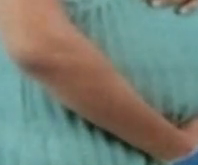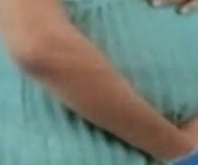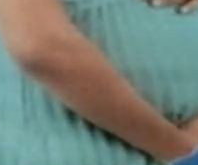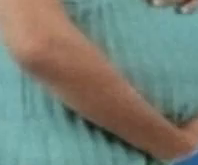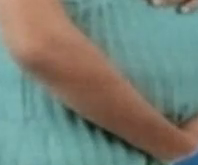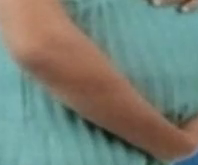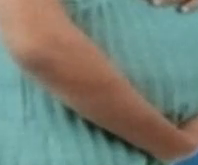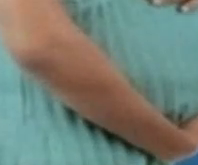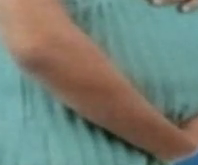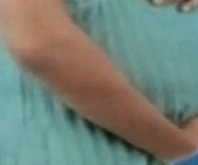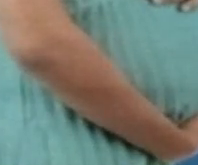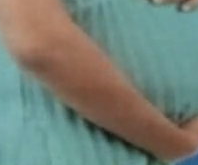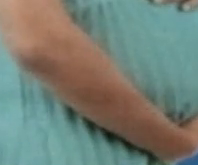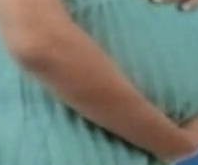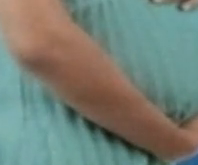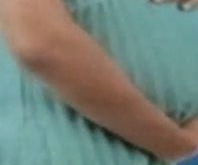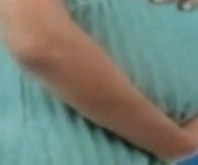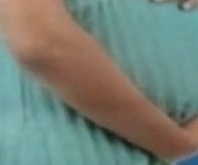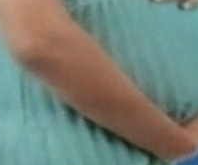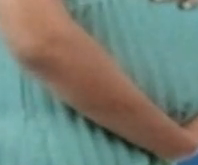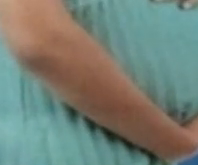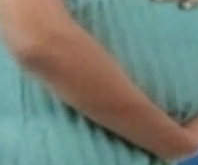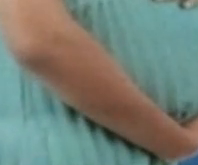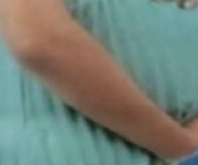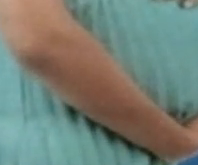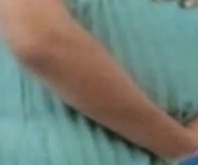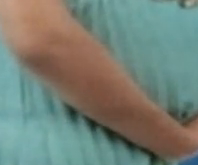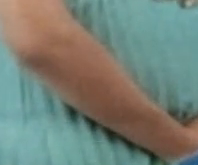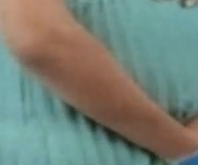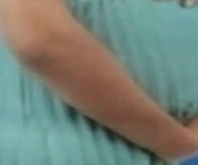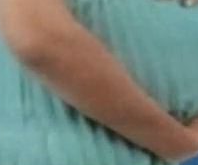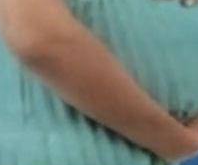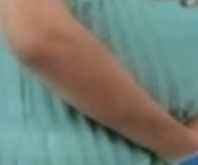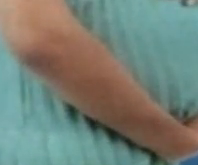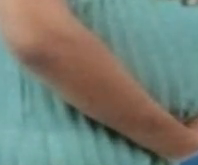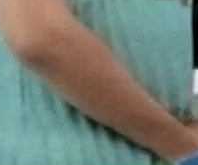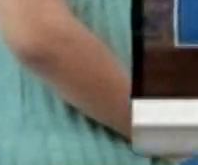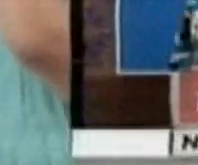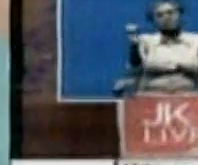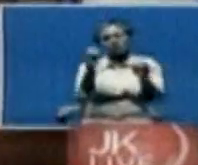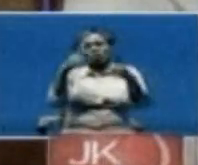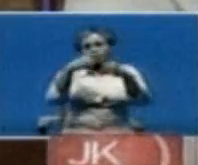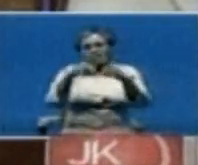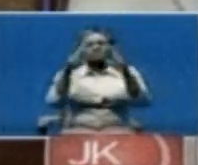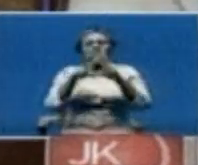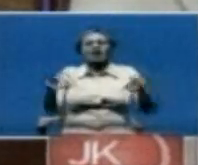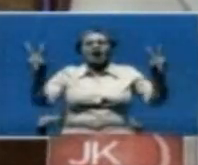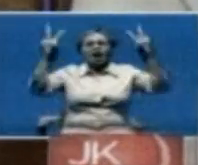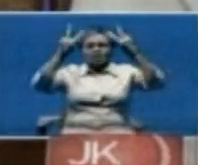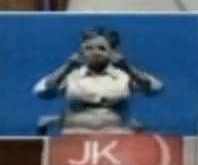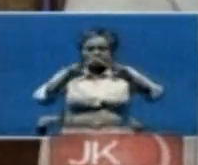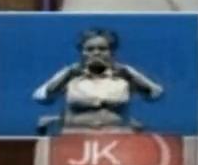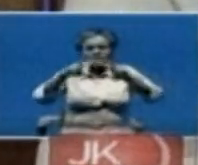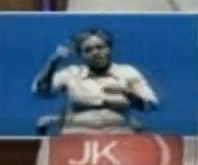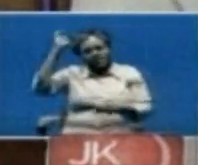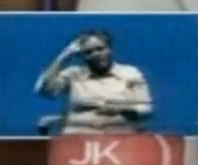first thing I would say today that my mother and father gave us, they couldn't give us a lot of material things, but they gave us values. They gave us a sense